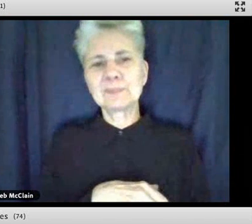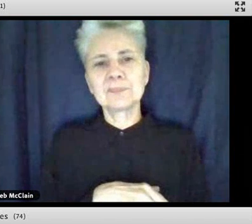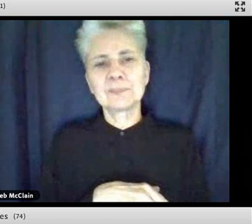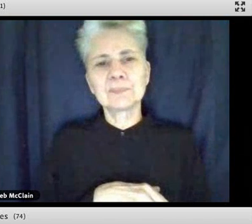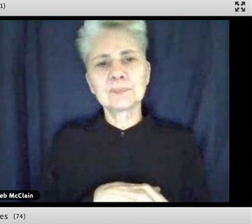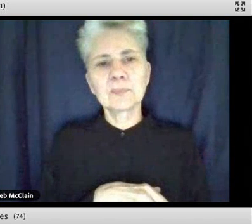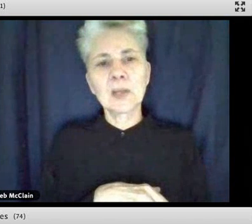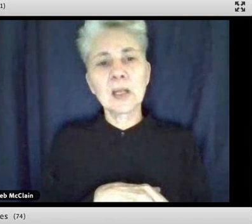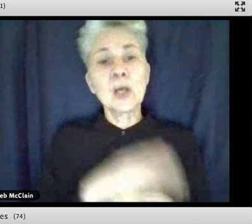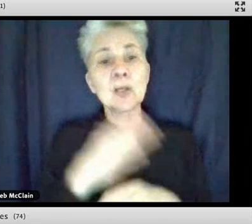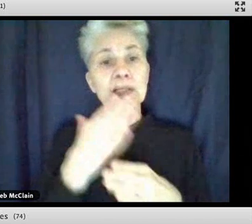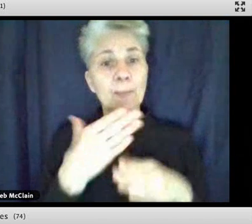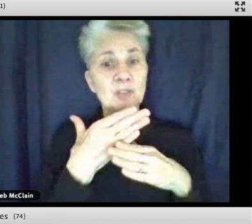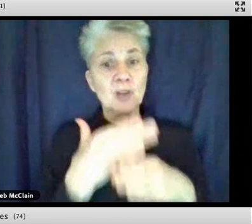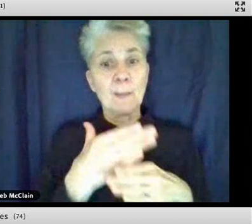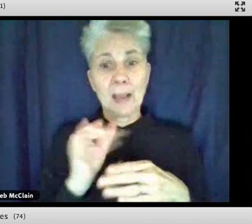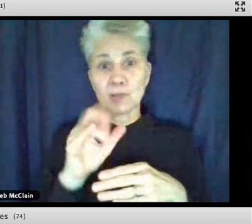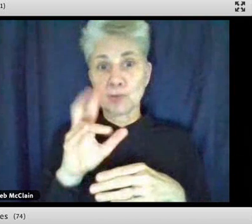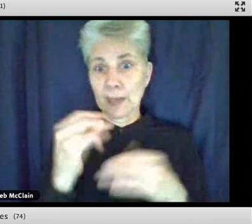guys have any questions.